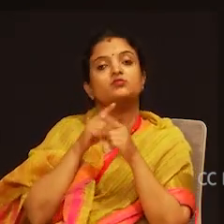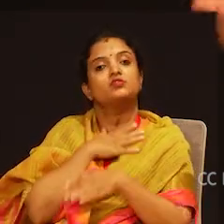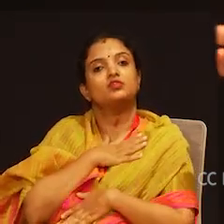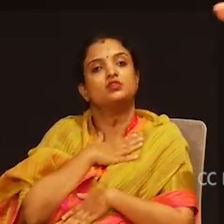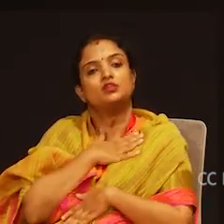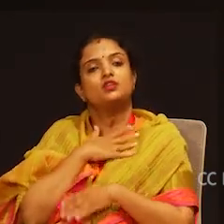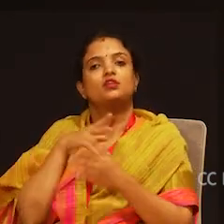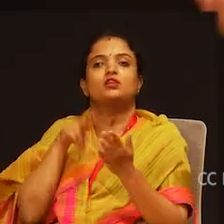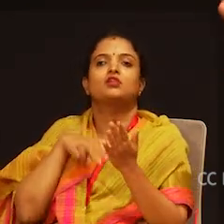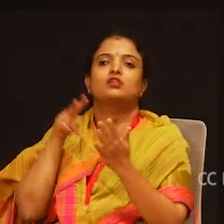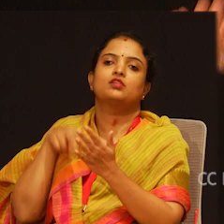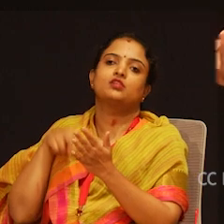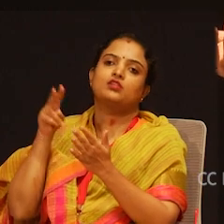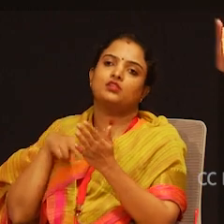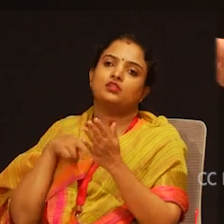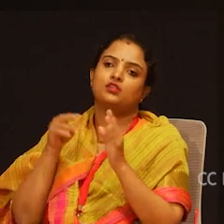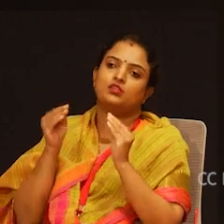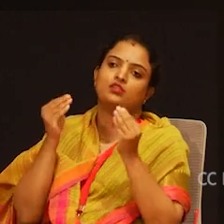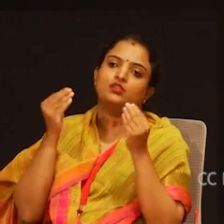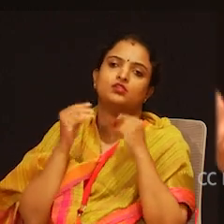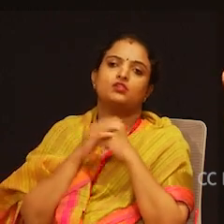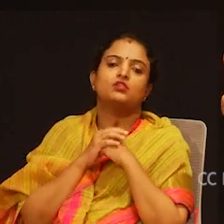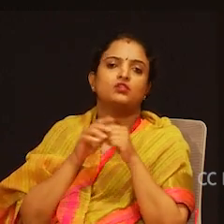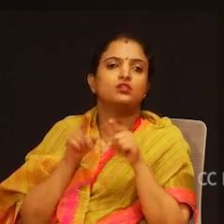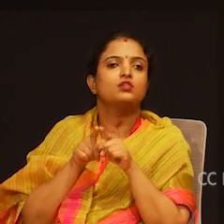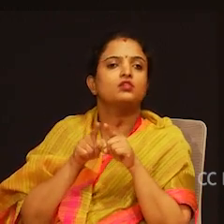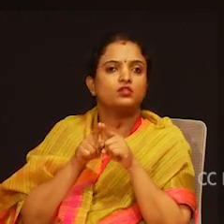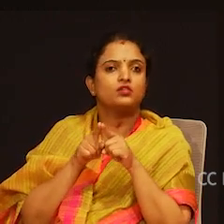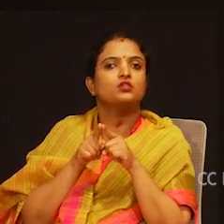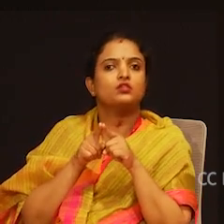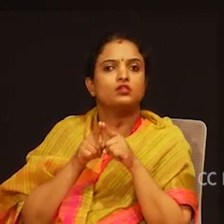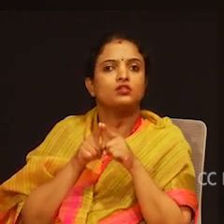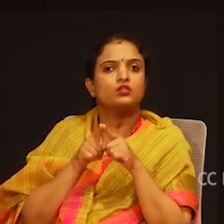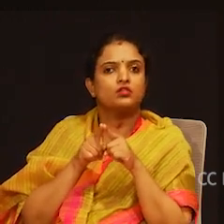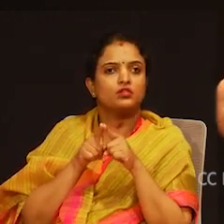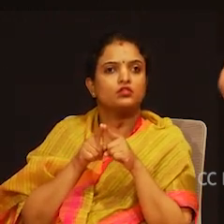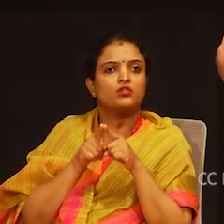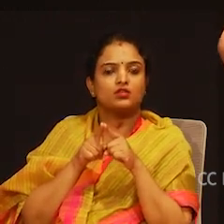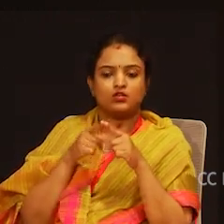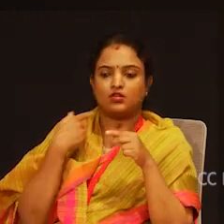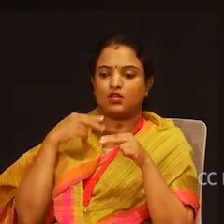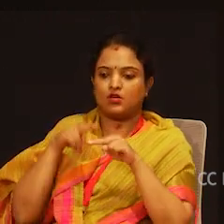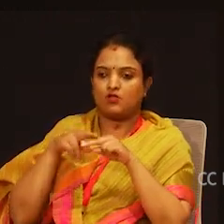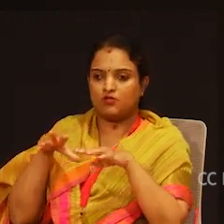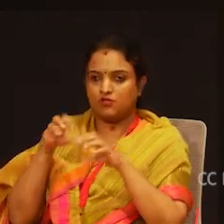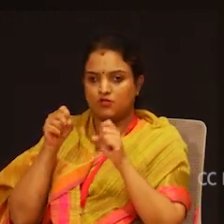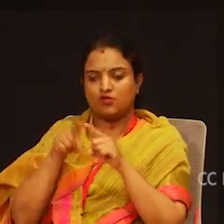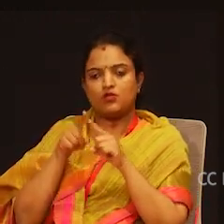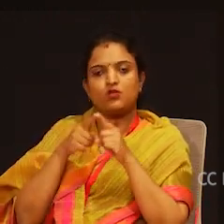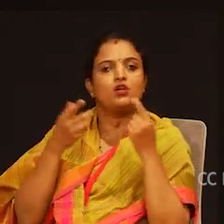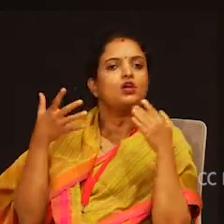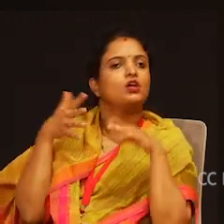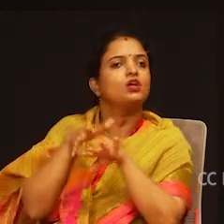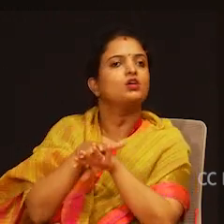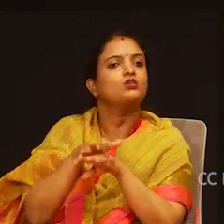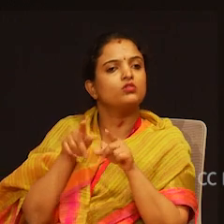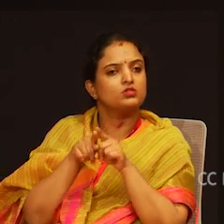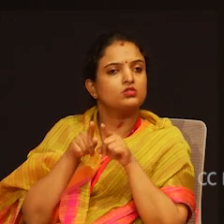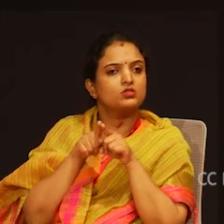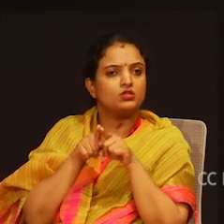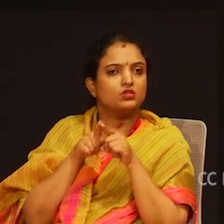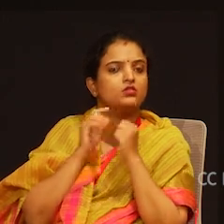enjoy reading along with other children. And that's where we are laying the foundation for inclusion for all children